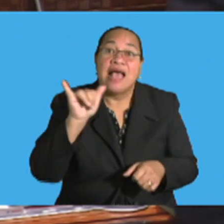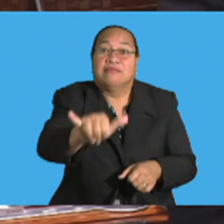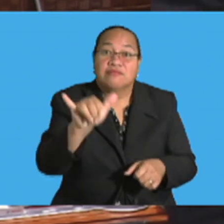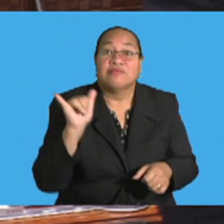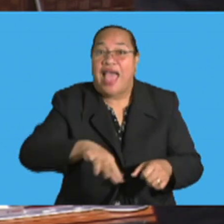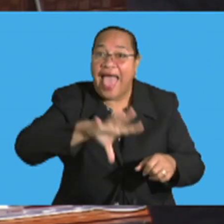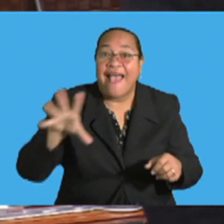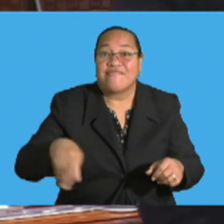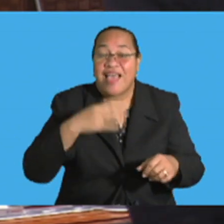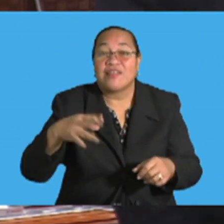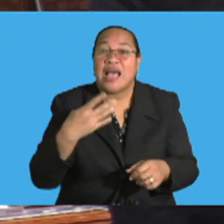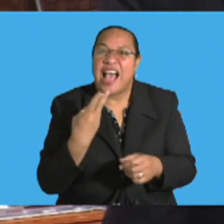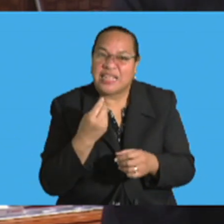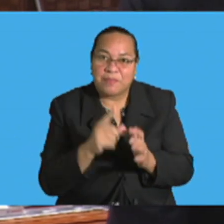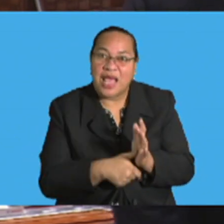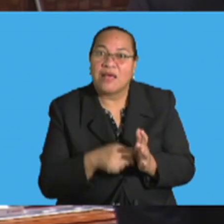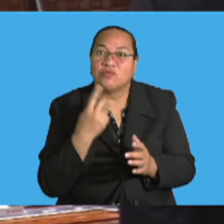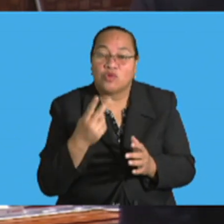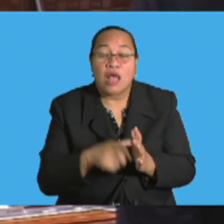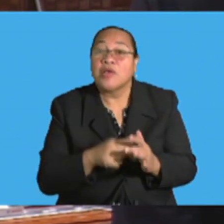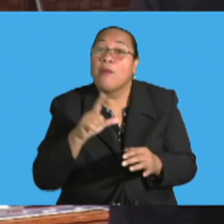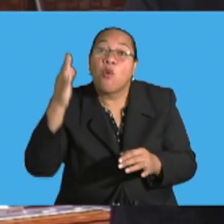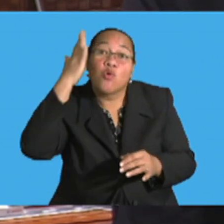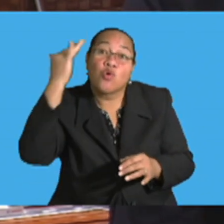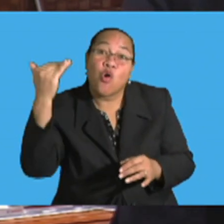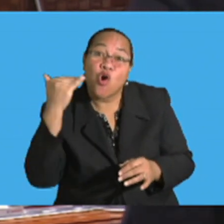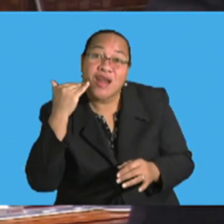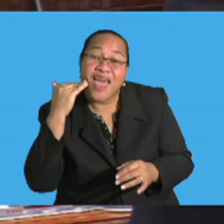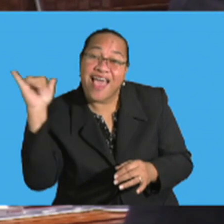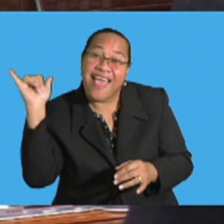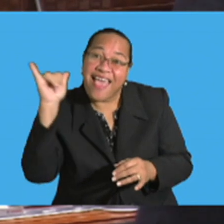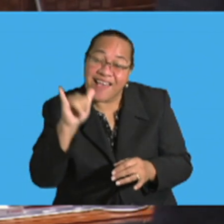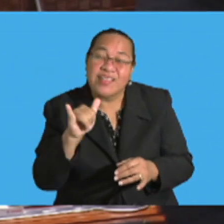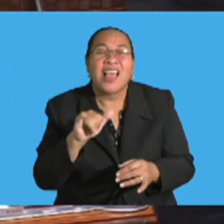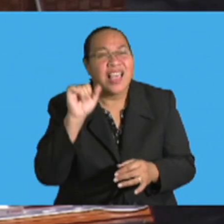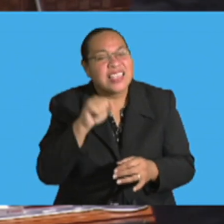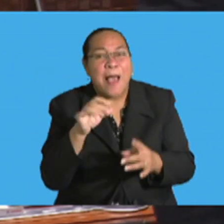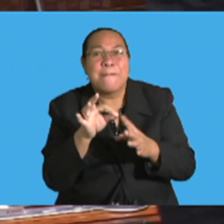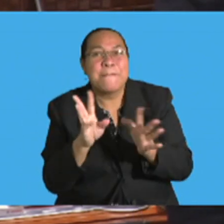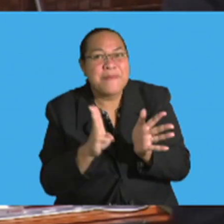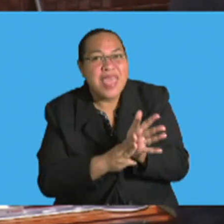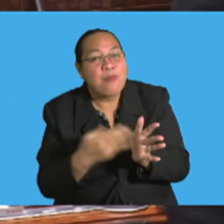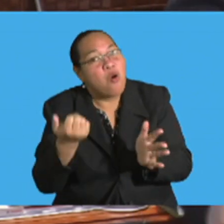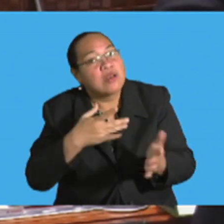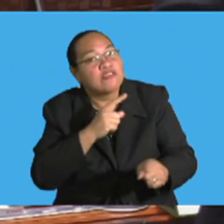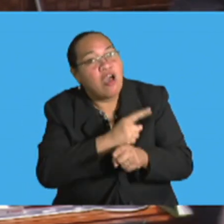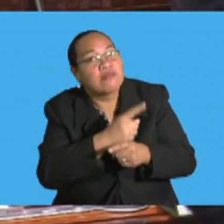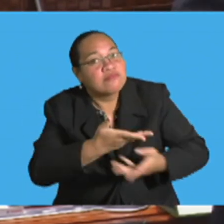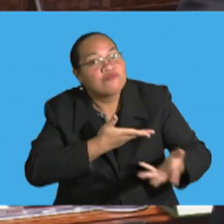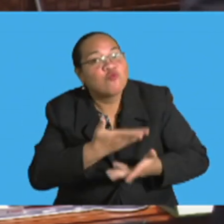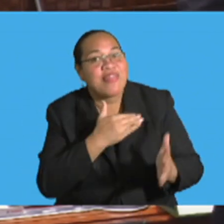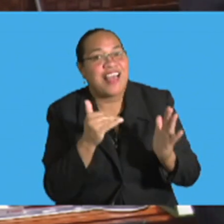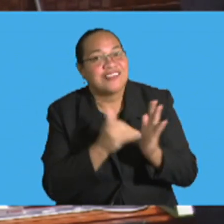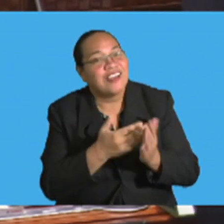have double dailies too. Korean Airways, of course, Honorable Prime Minister has had discussions with the chair and various other